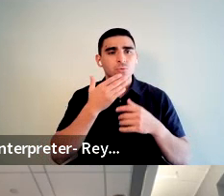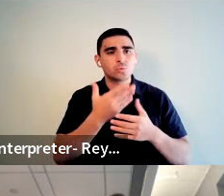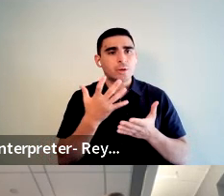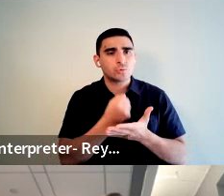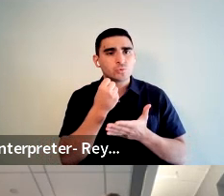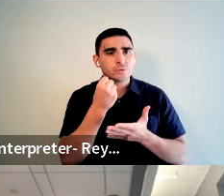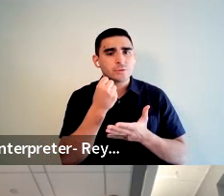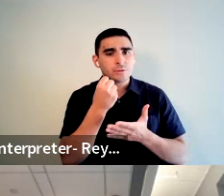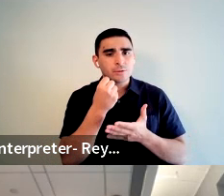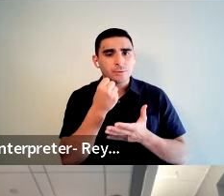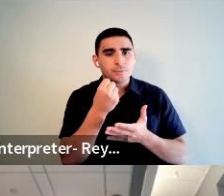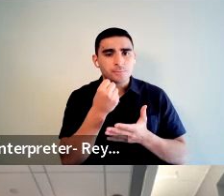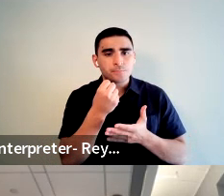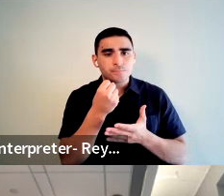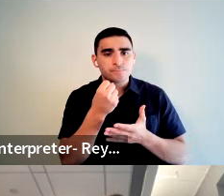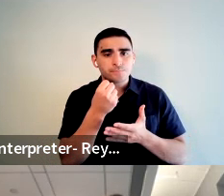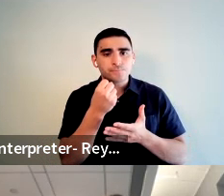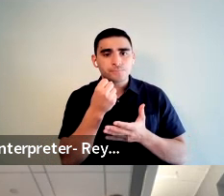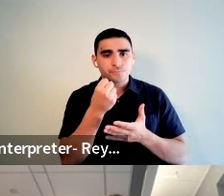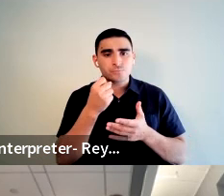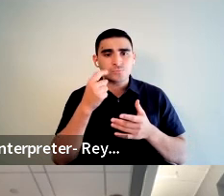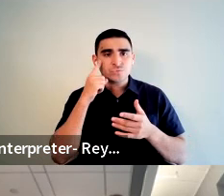here to leap this forward.